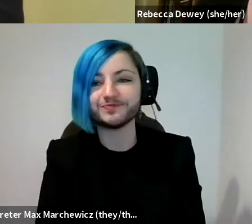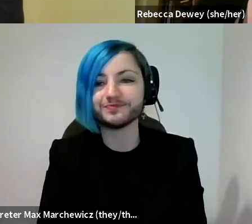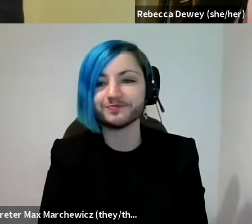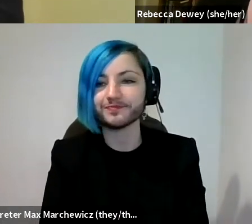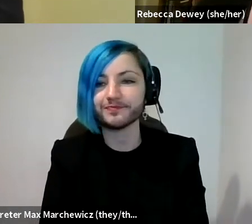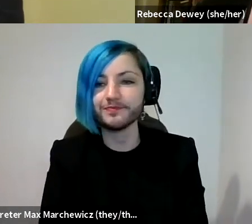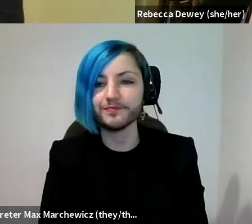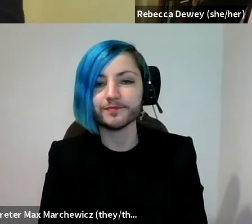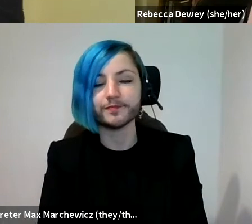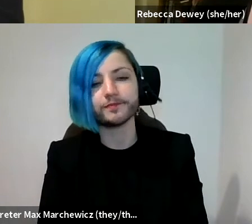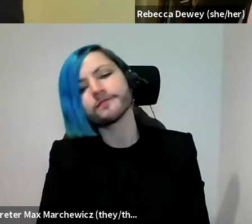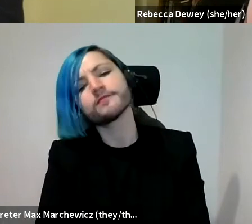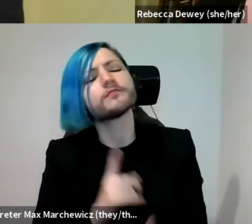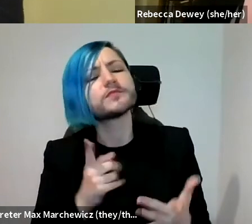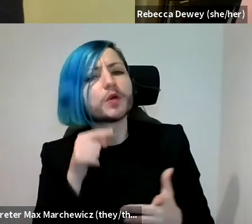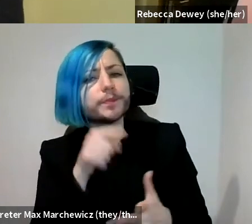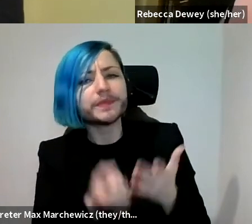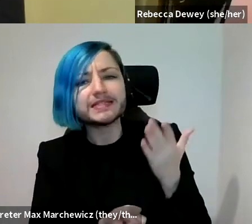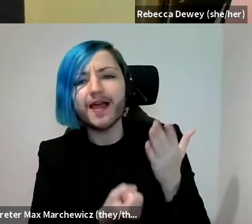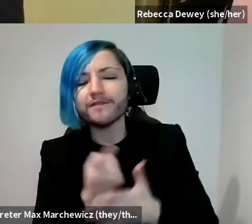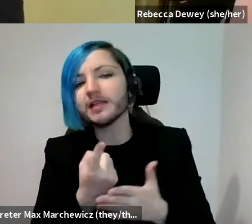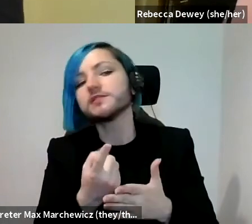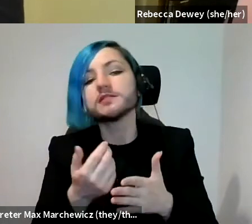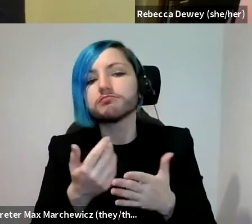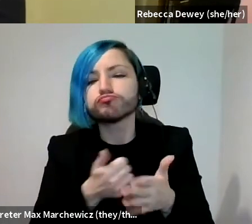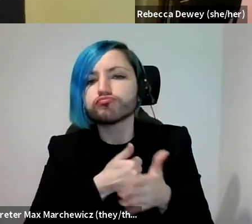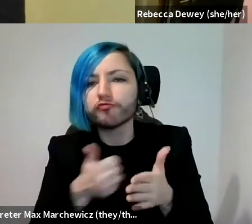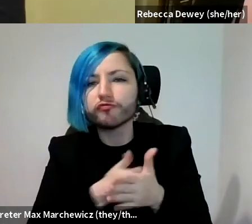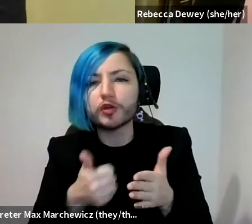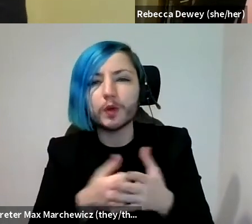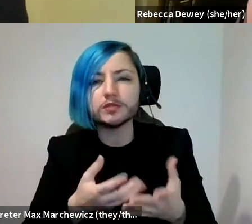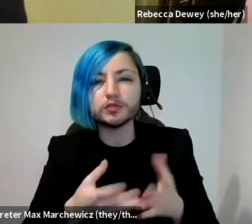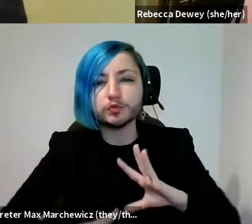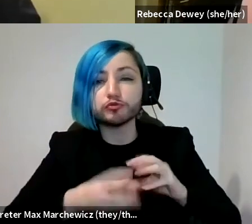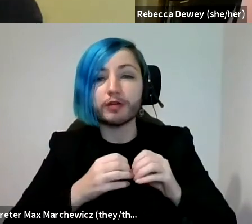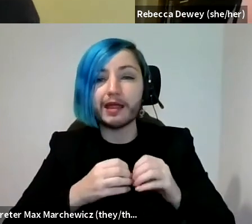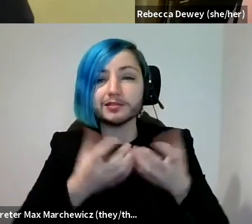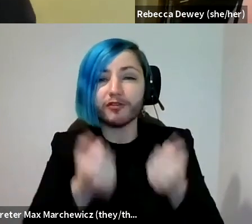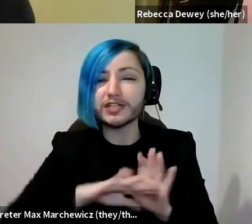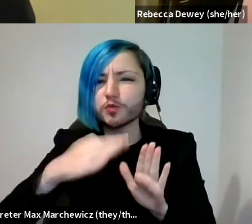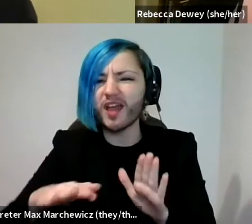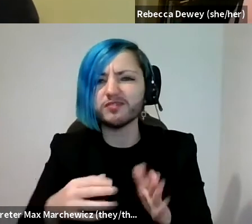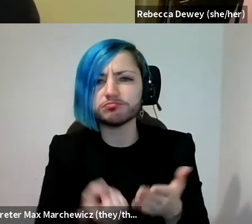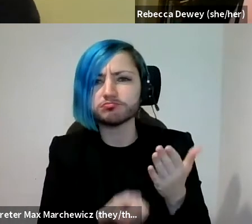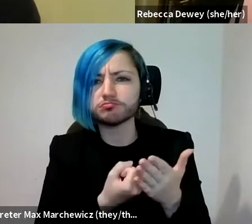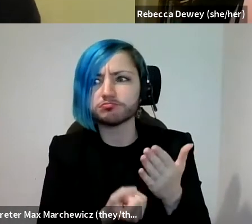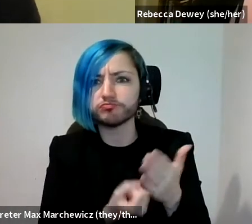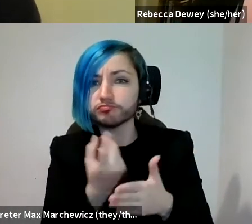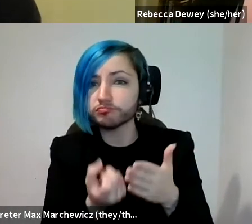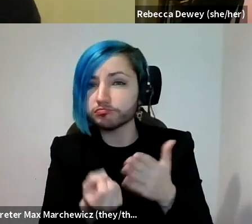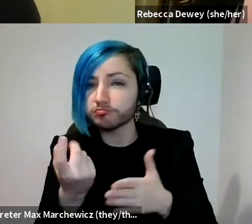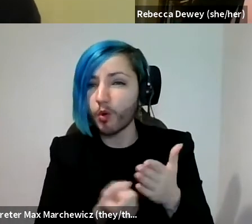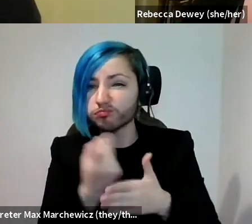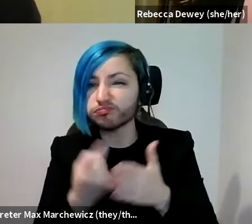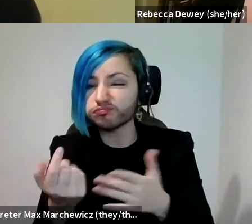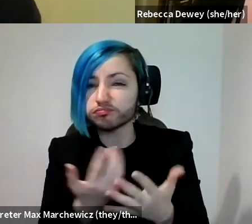How frequent are these events that produce gravitational waves? So we, more